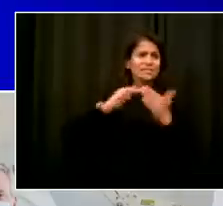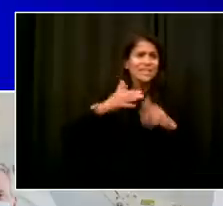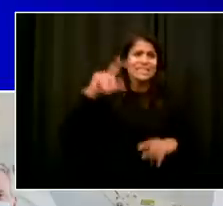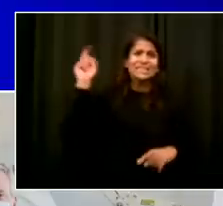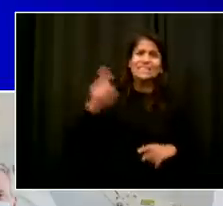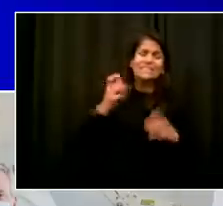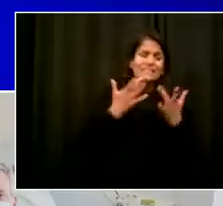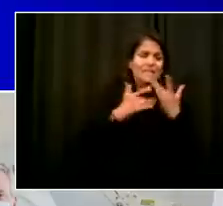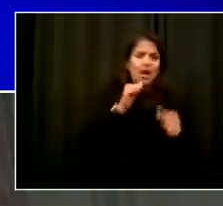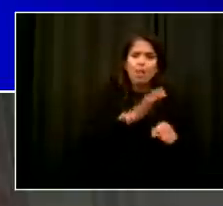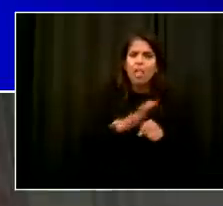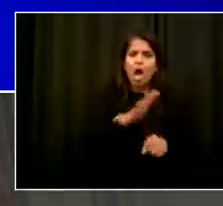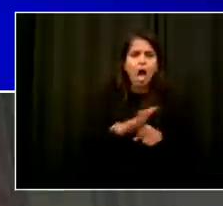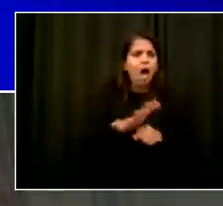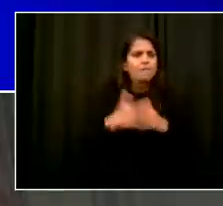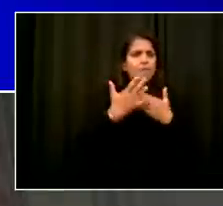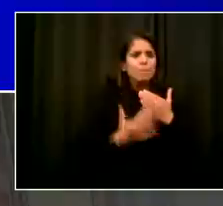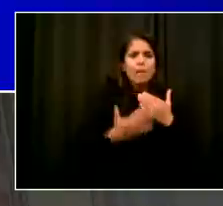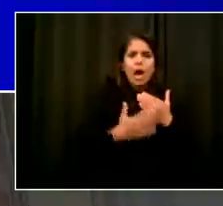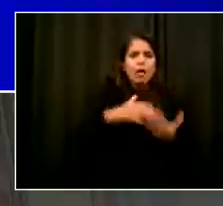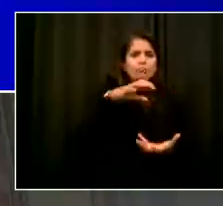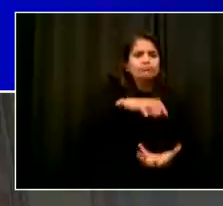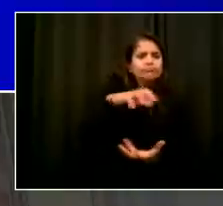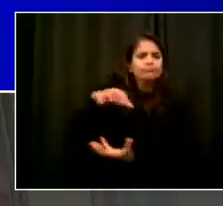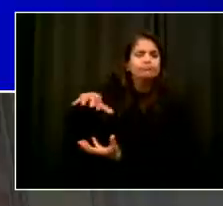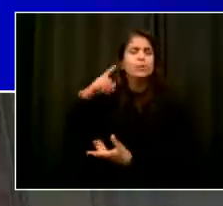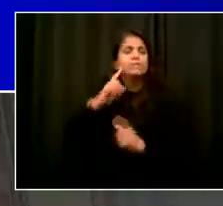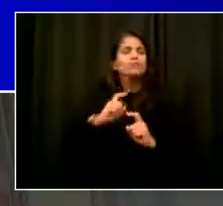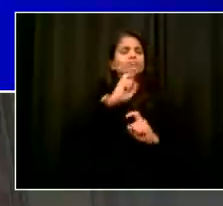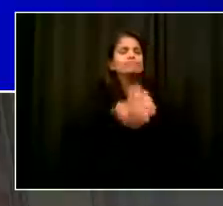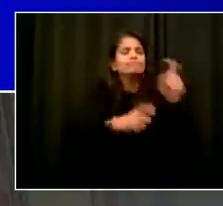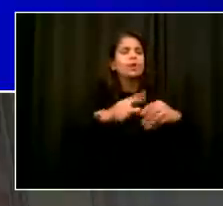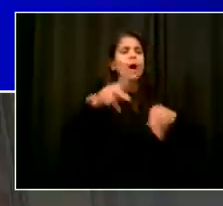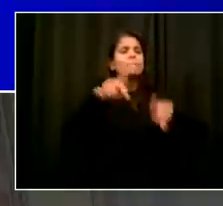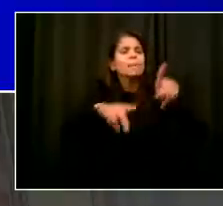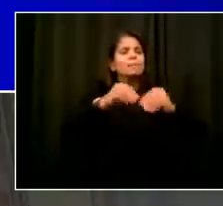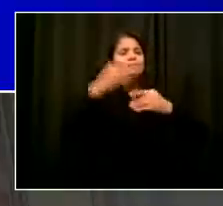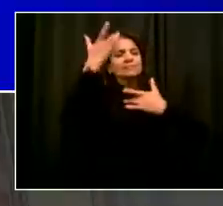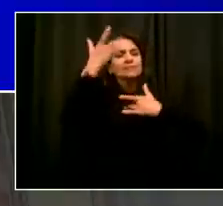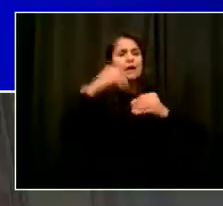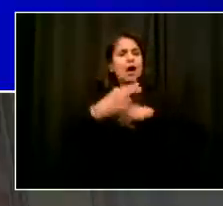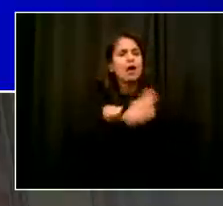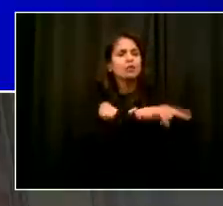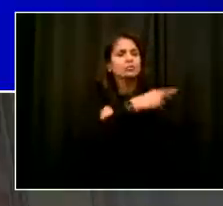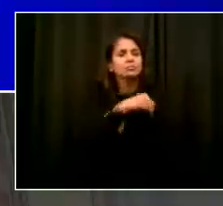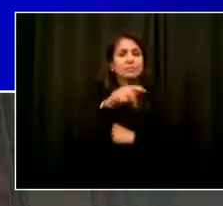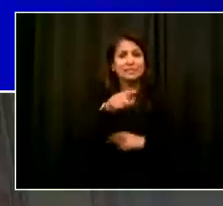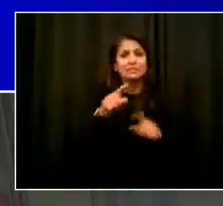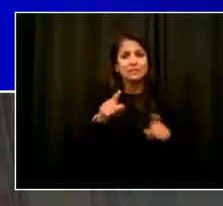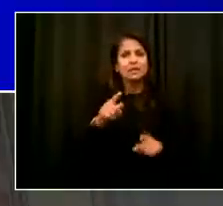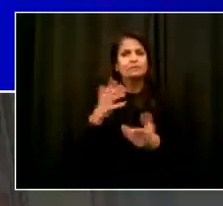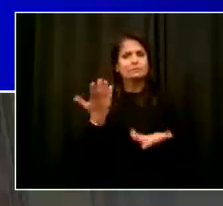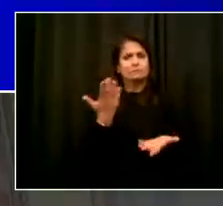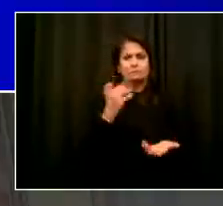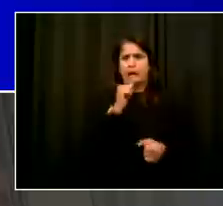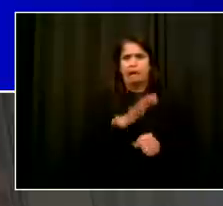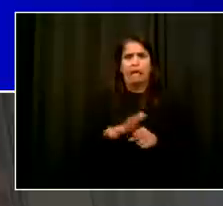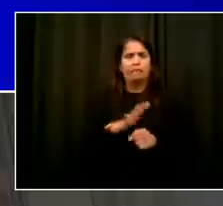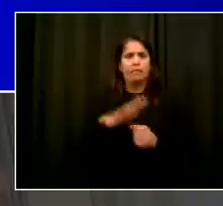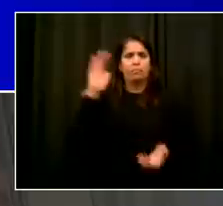course, there haven't been corporate blood drives and blood drives at colleges and all the things that used to, government offices, the things that used